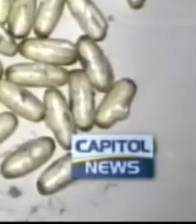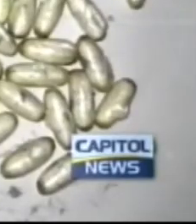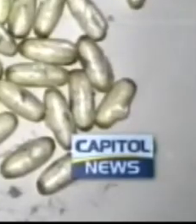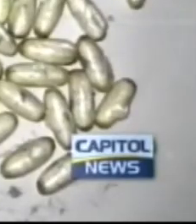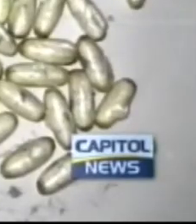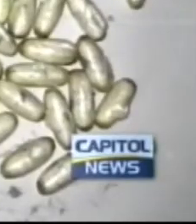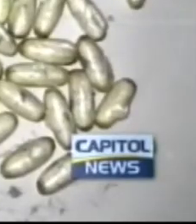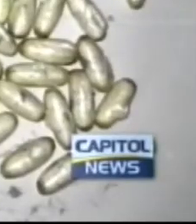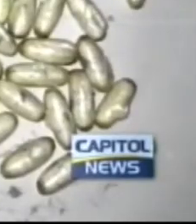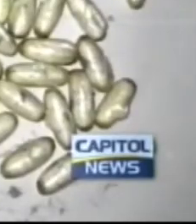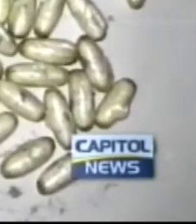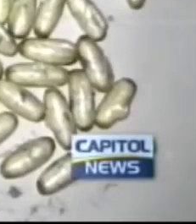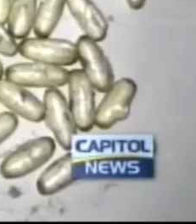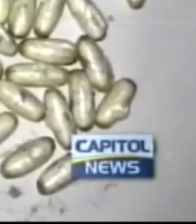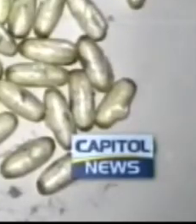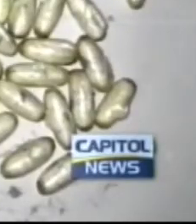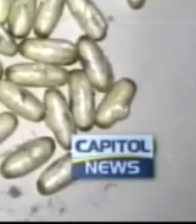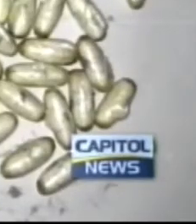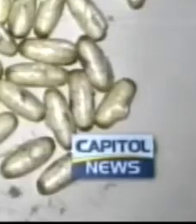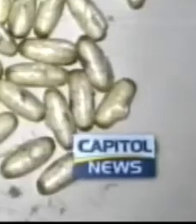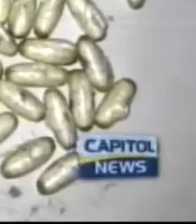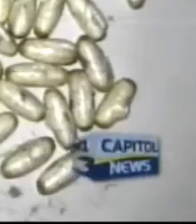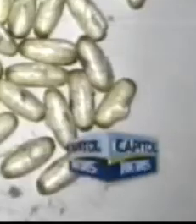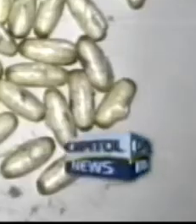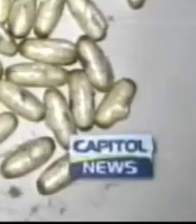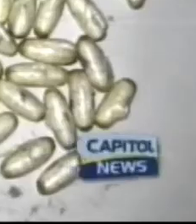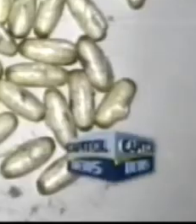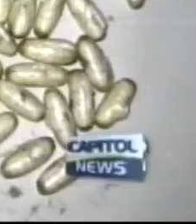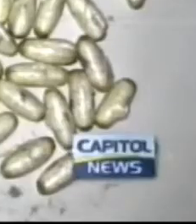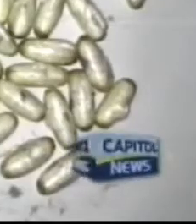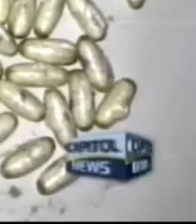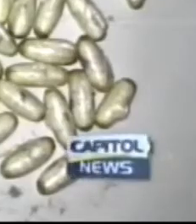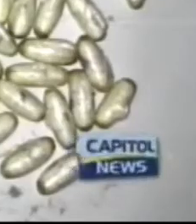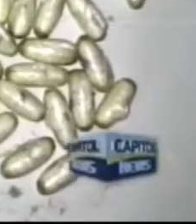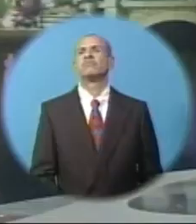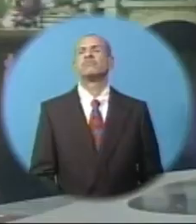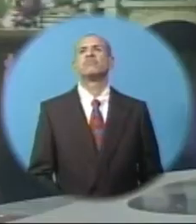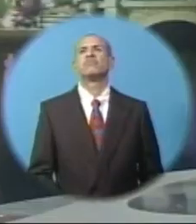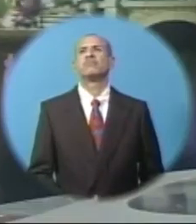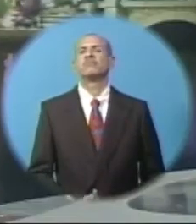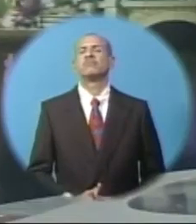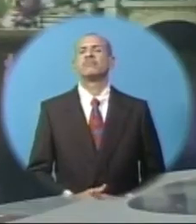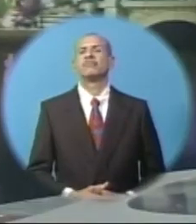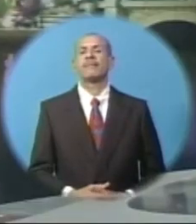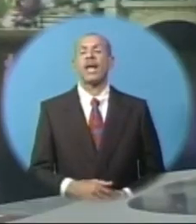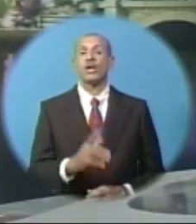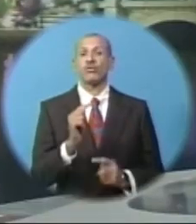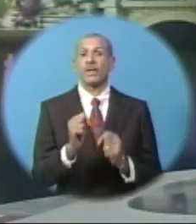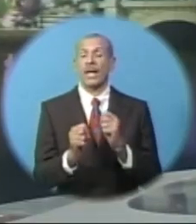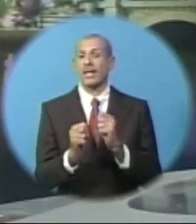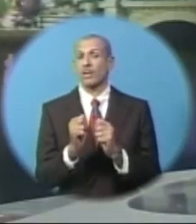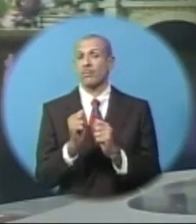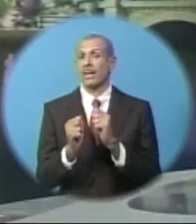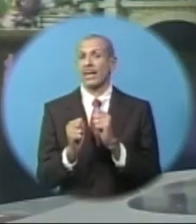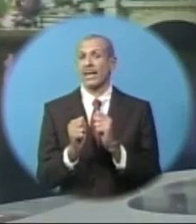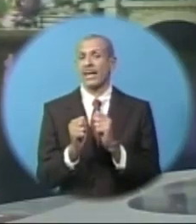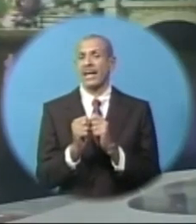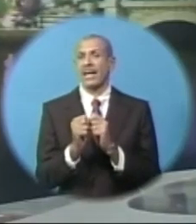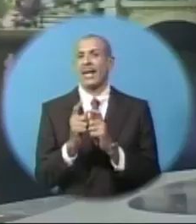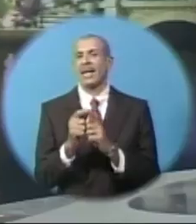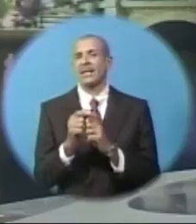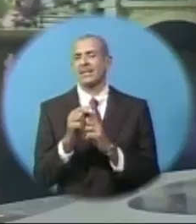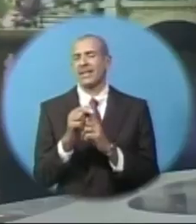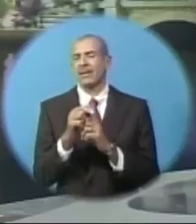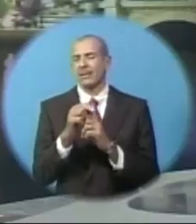fight against couriers trying to smuggle the illicit substance out of Guyana. Trinidad and Tobago is in damage